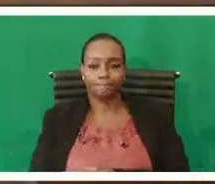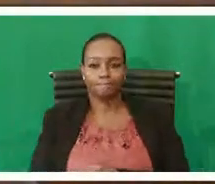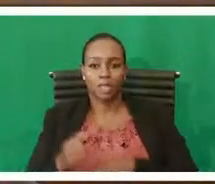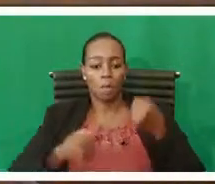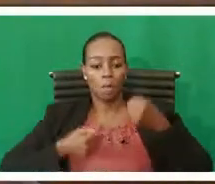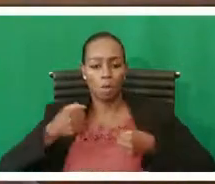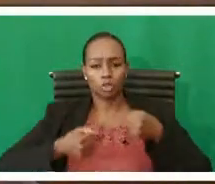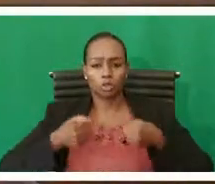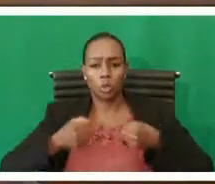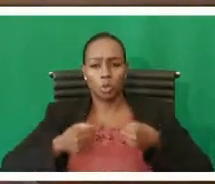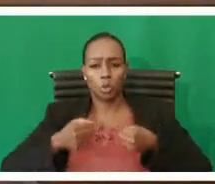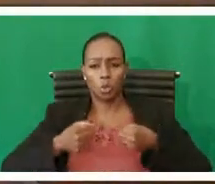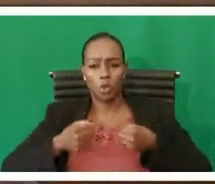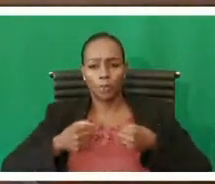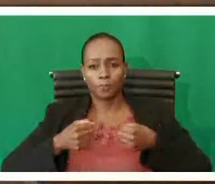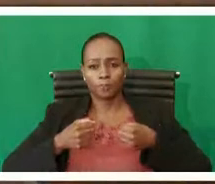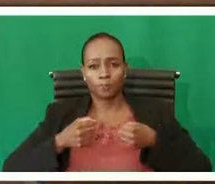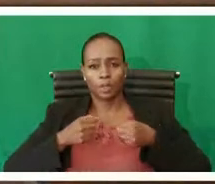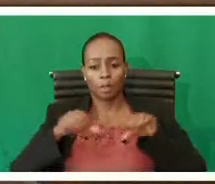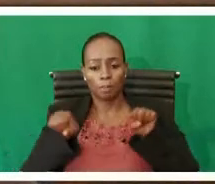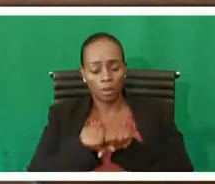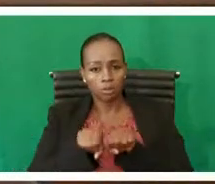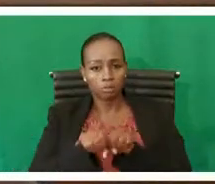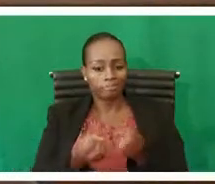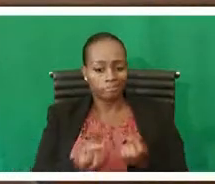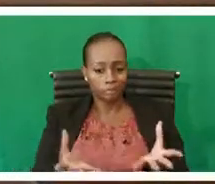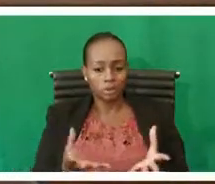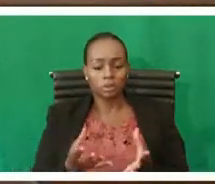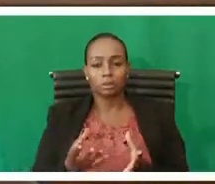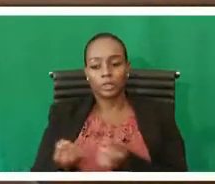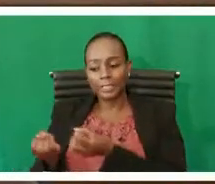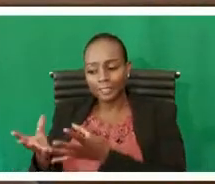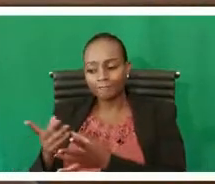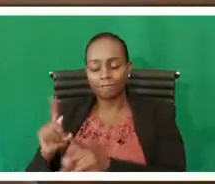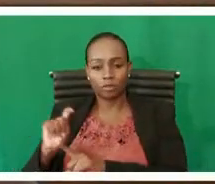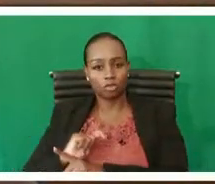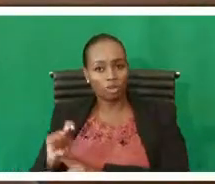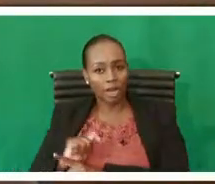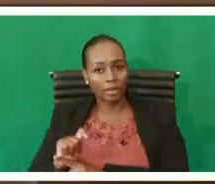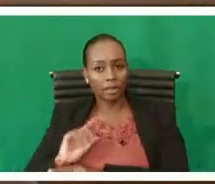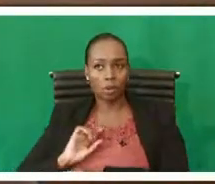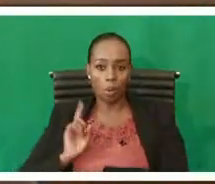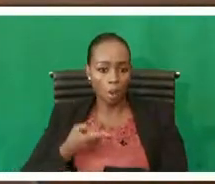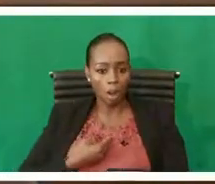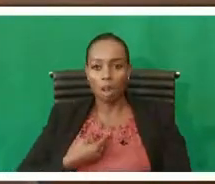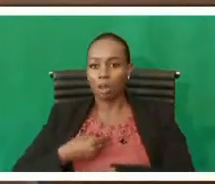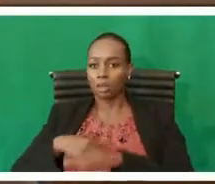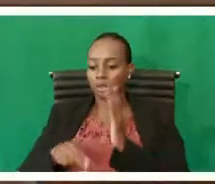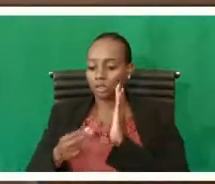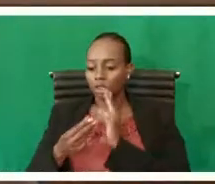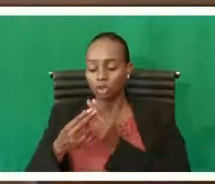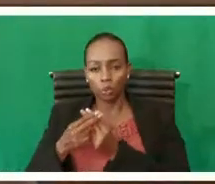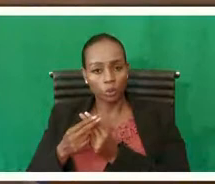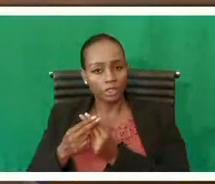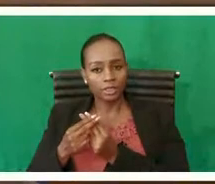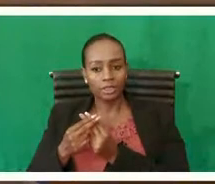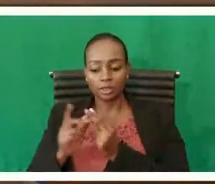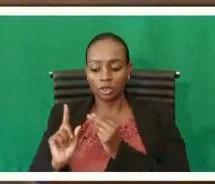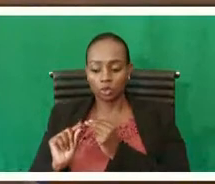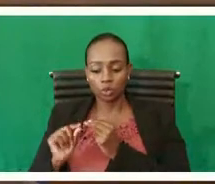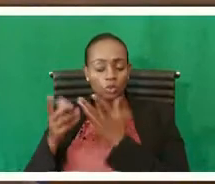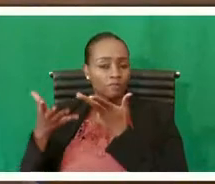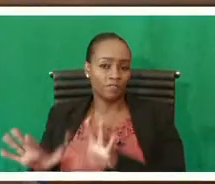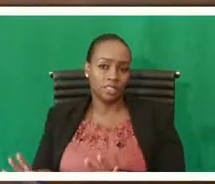and provide TVET graduates with training, our road building equipment unit is concluding training